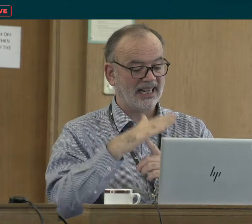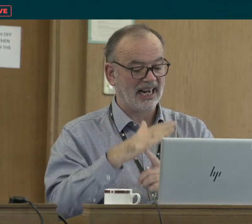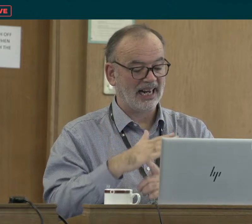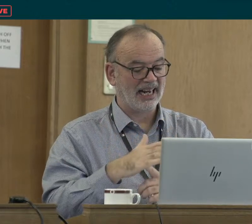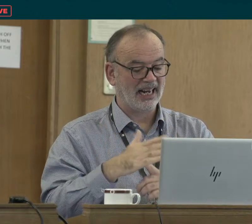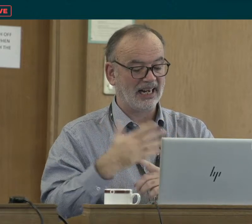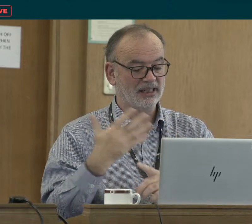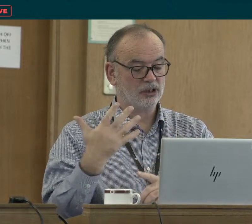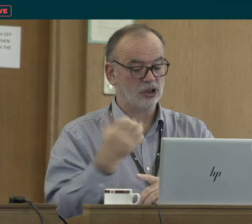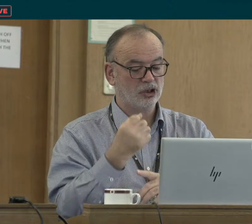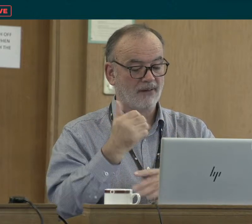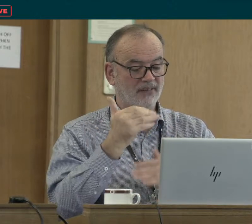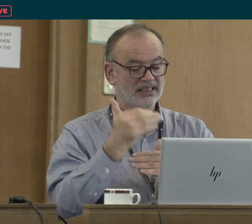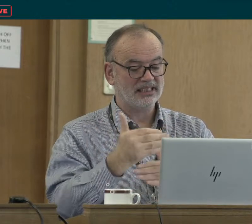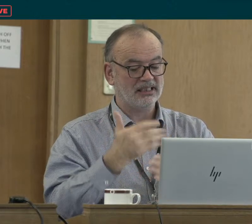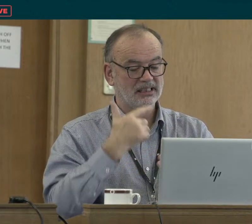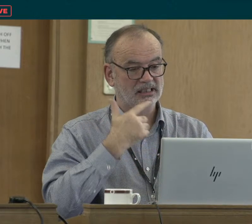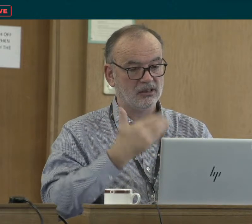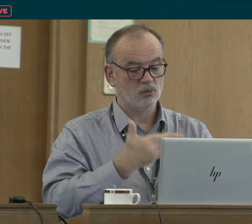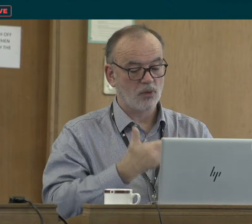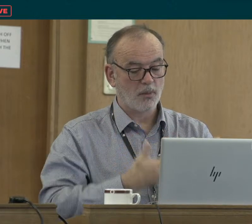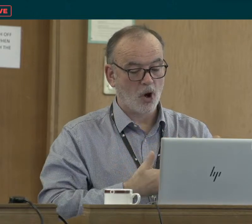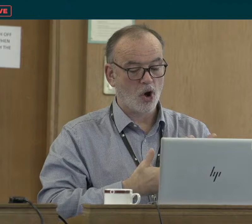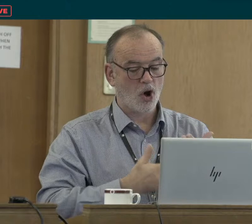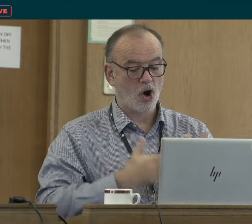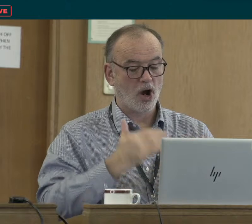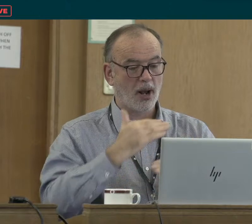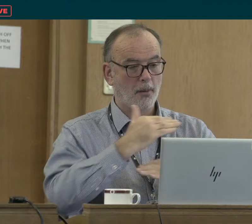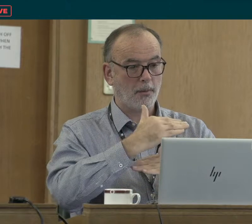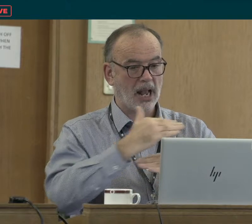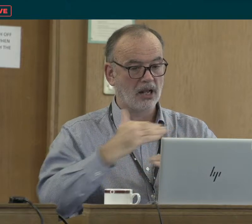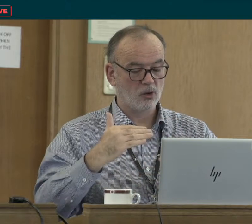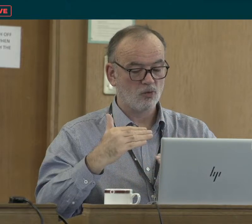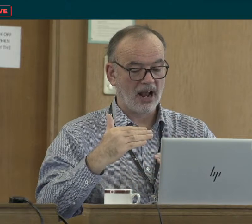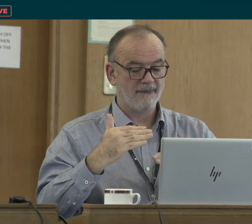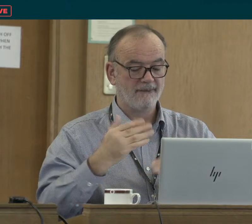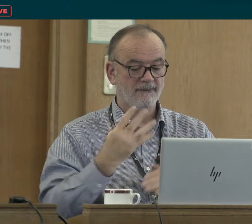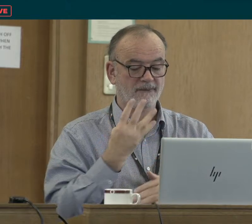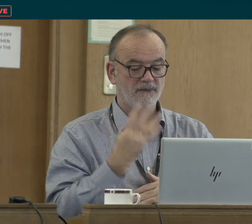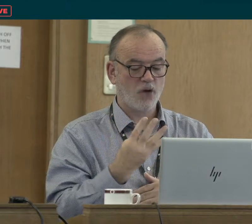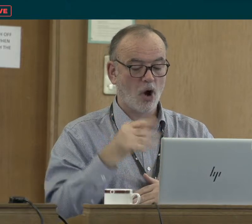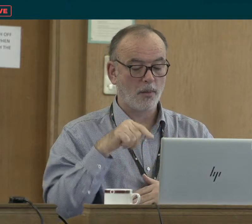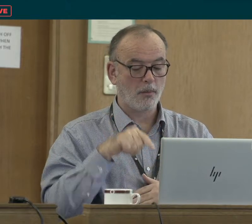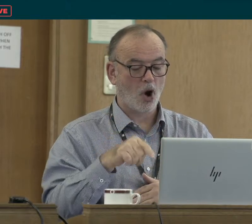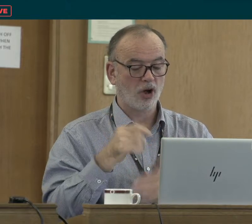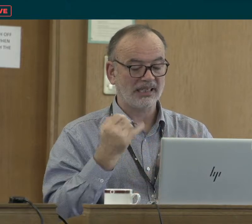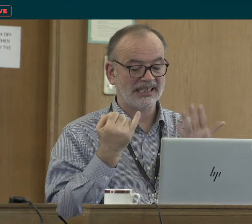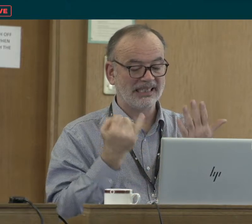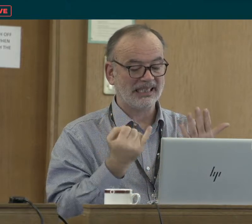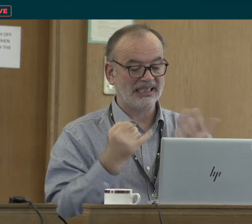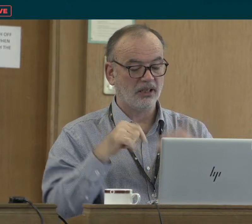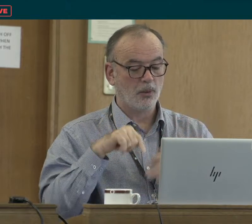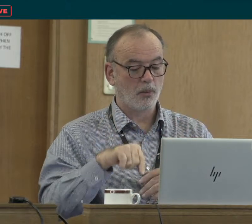and developments as detailed in the key successes section of this report, paragraph